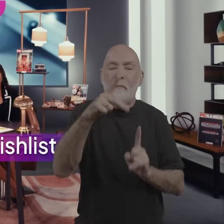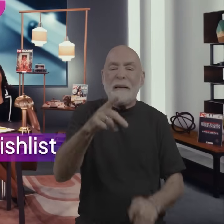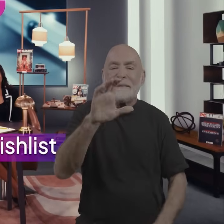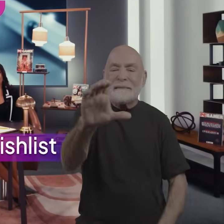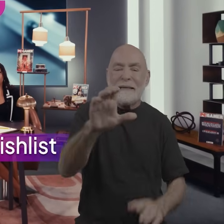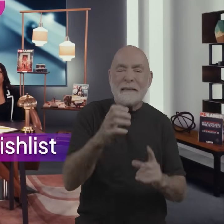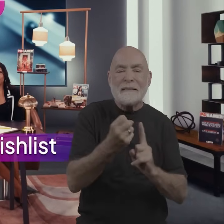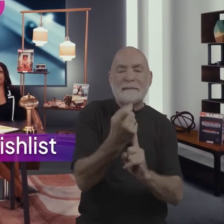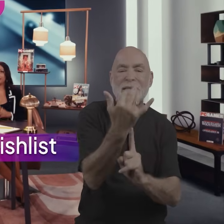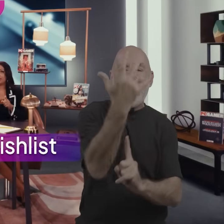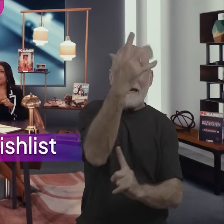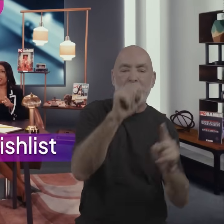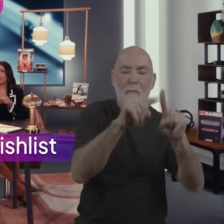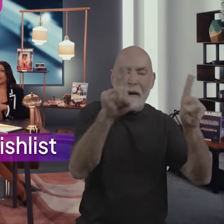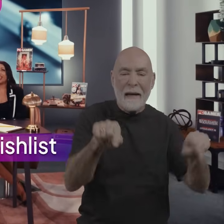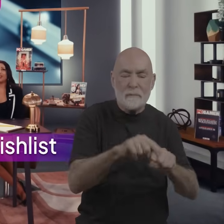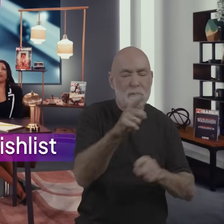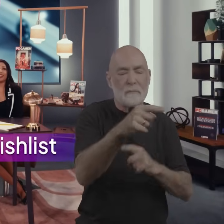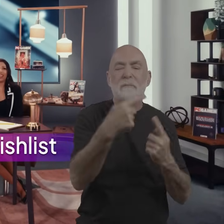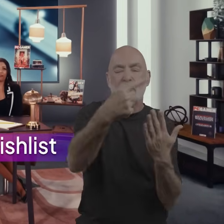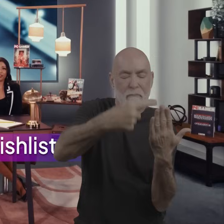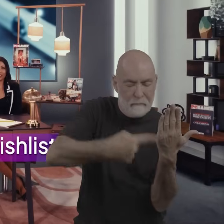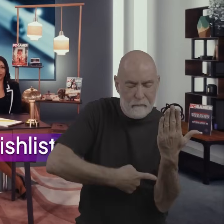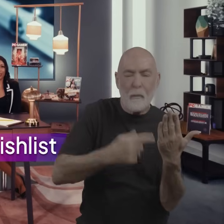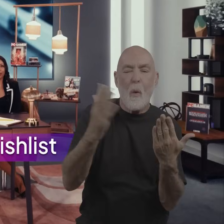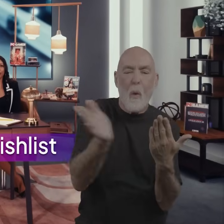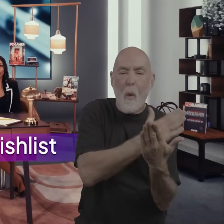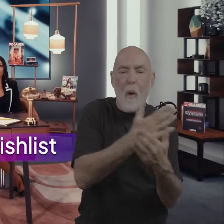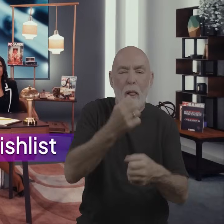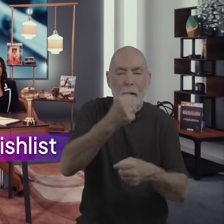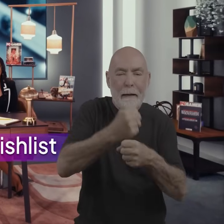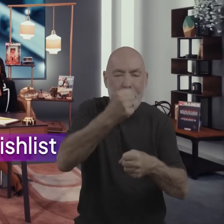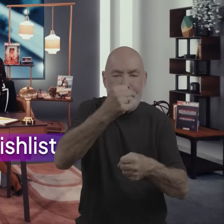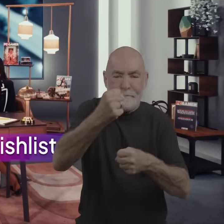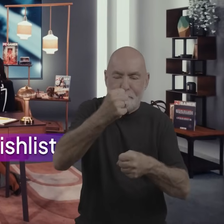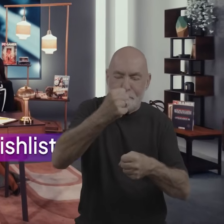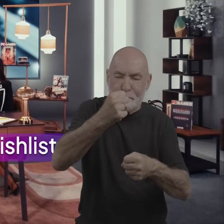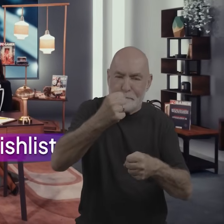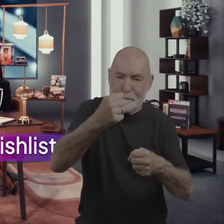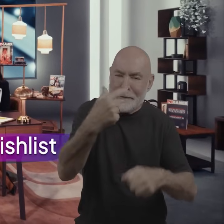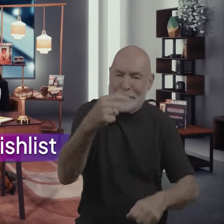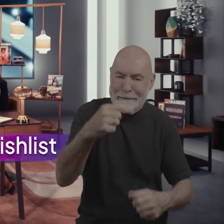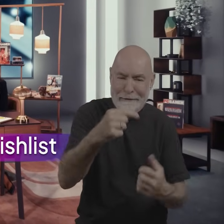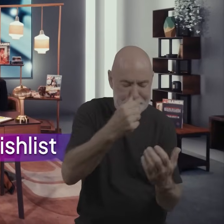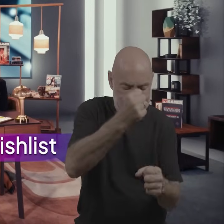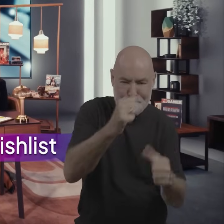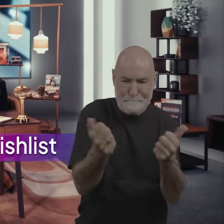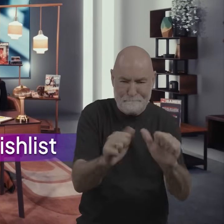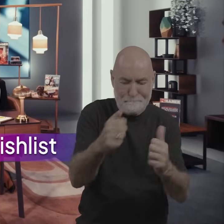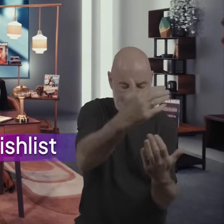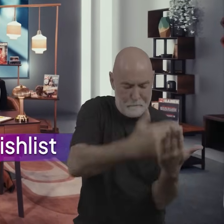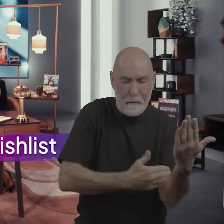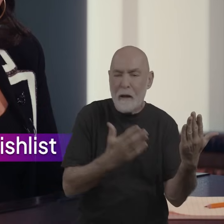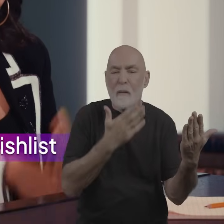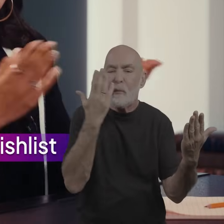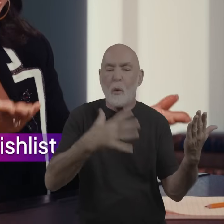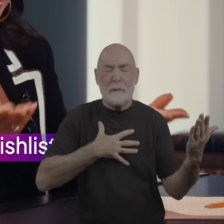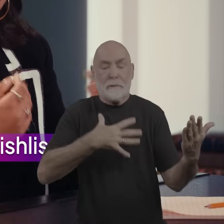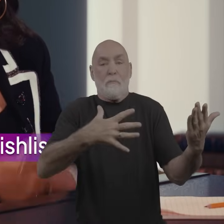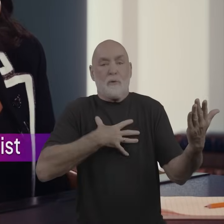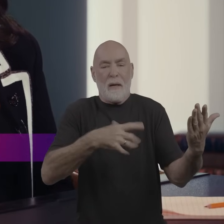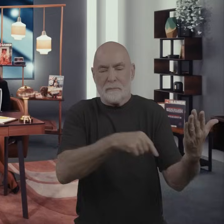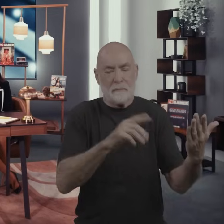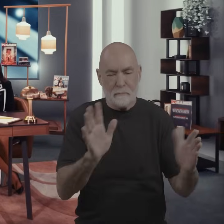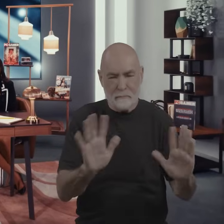over to the PC Gaming Show Steam page and you'll find every single game we're showing today in one convenient spot ready to be wishlisted. So no